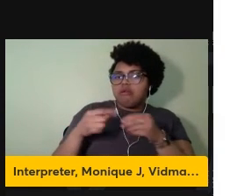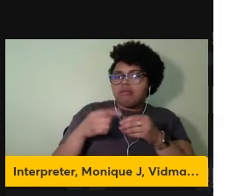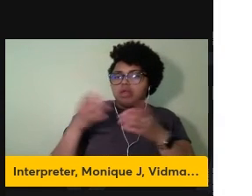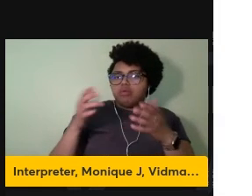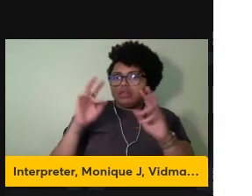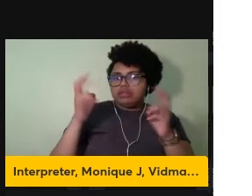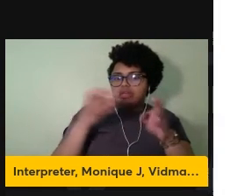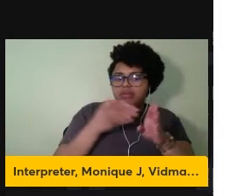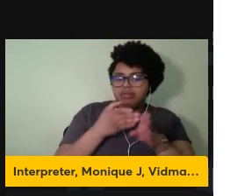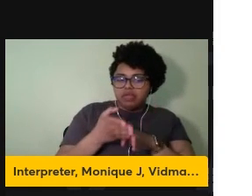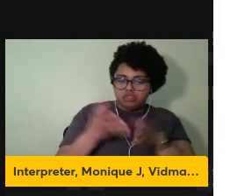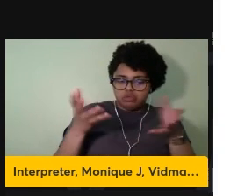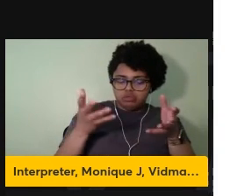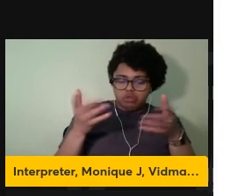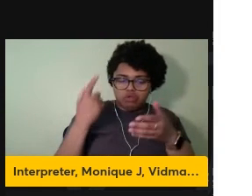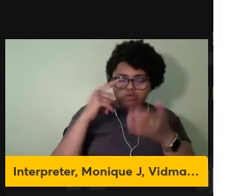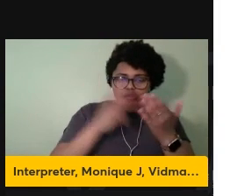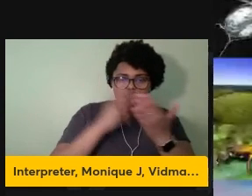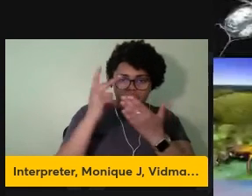topic is for that program.